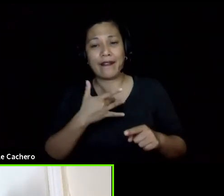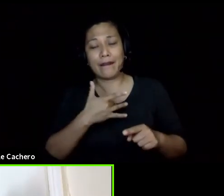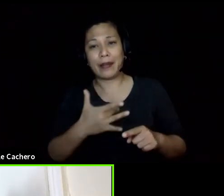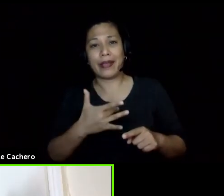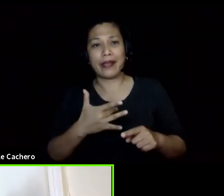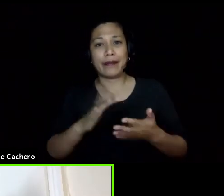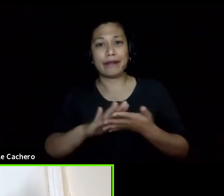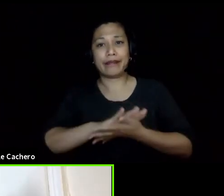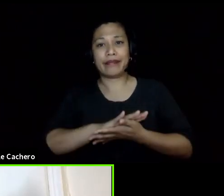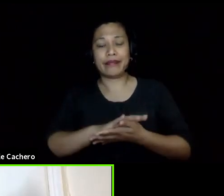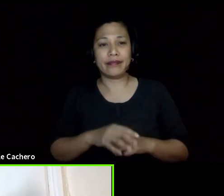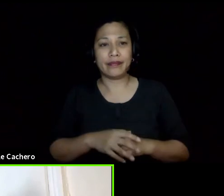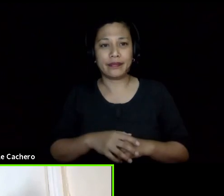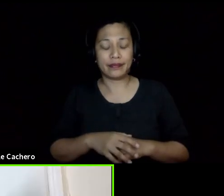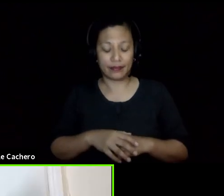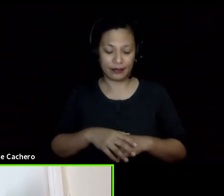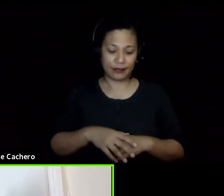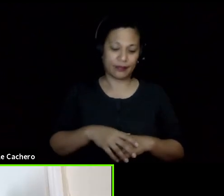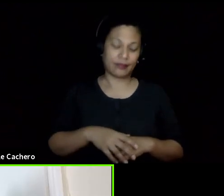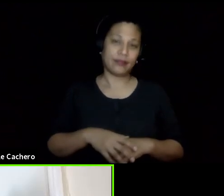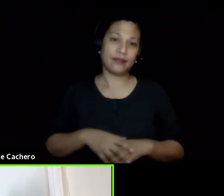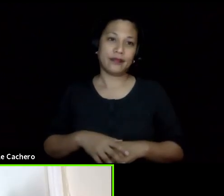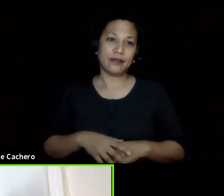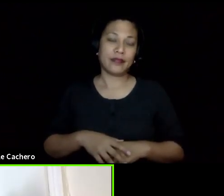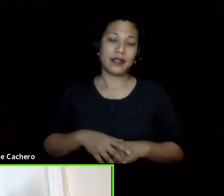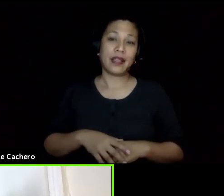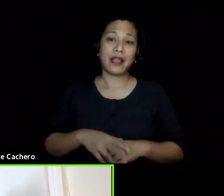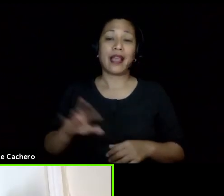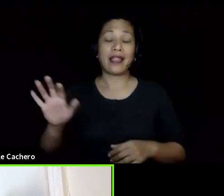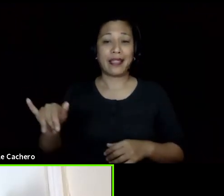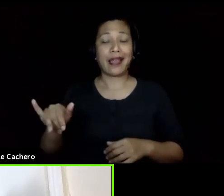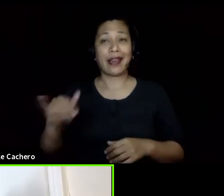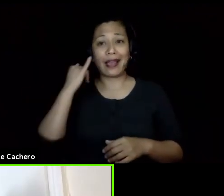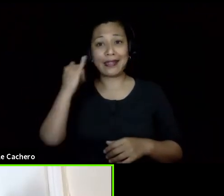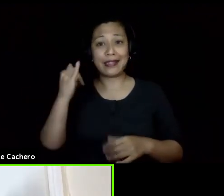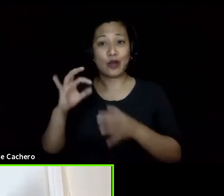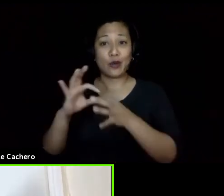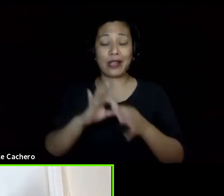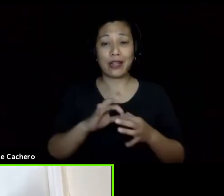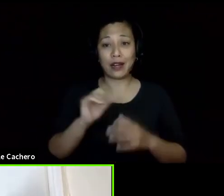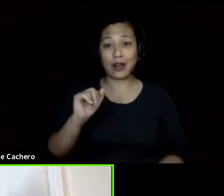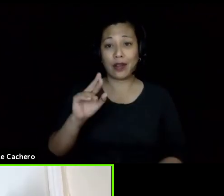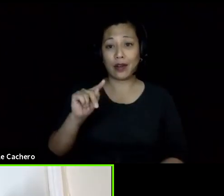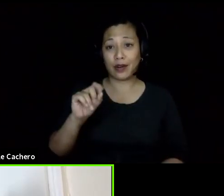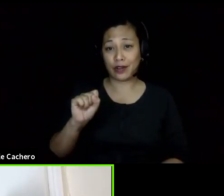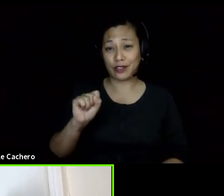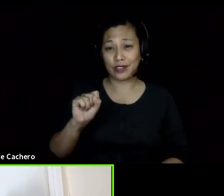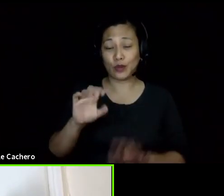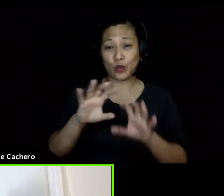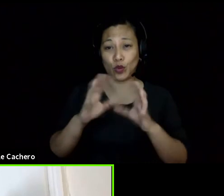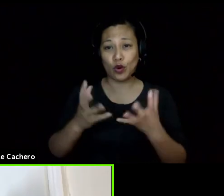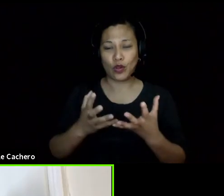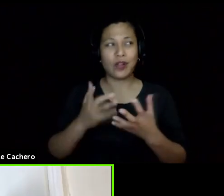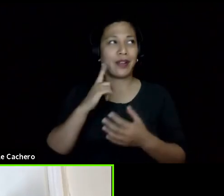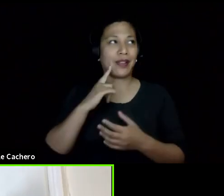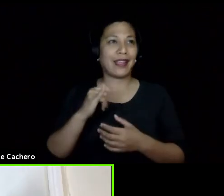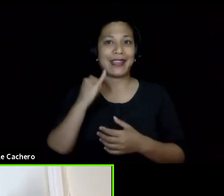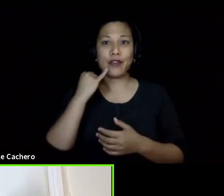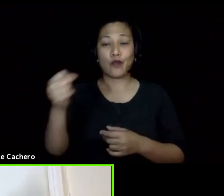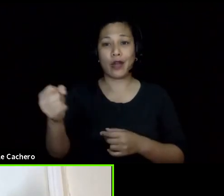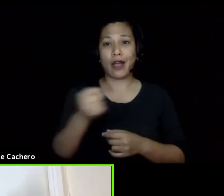in that organization. And so extending that to the arts world, I'm thinking about, you know, that tokenized actor or